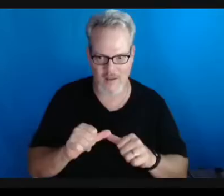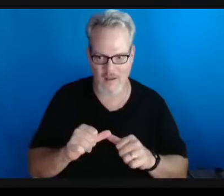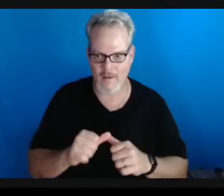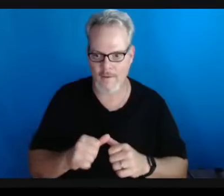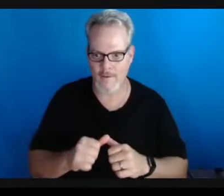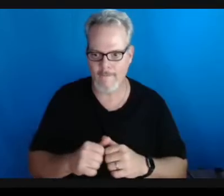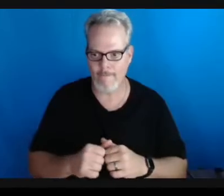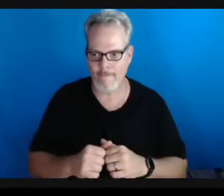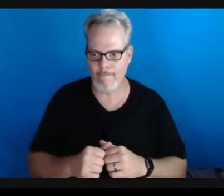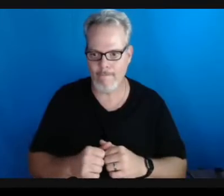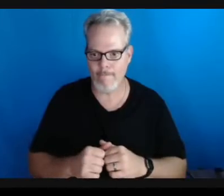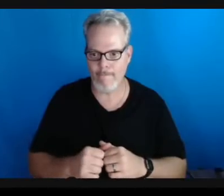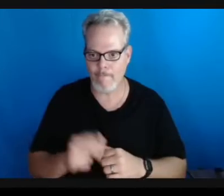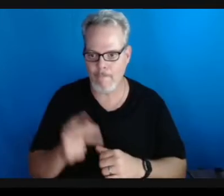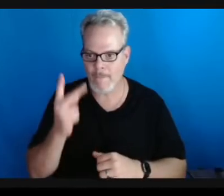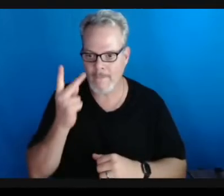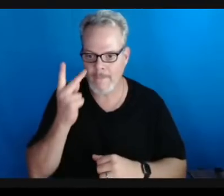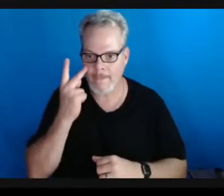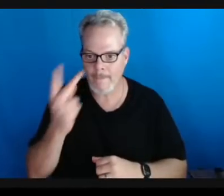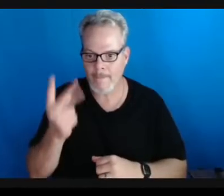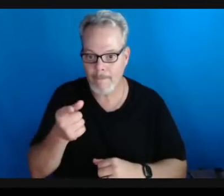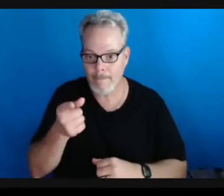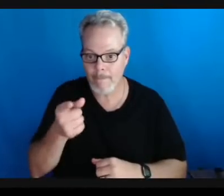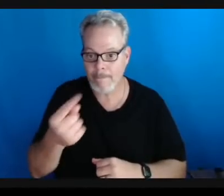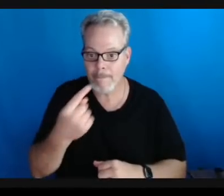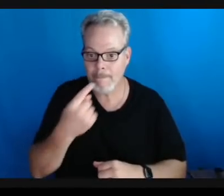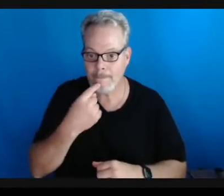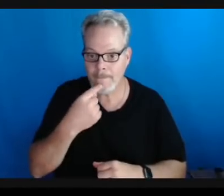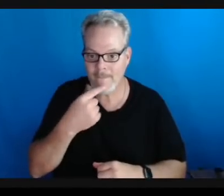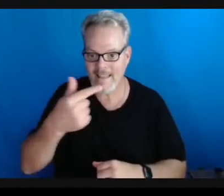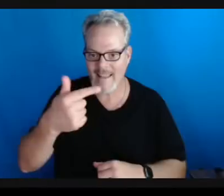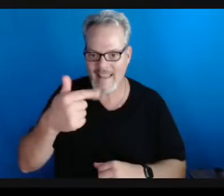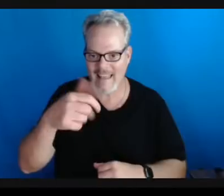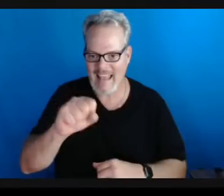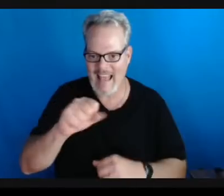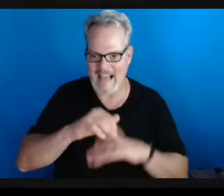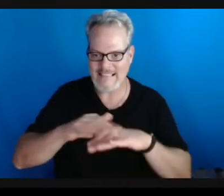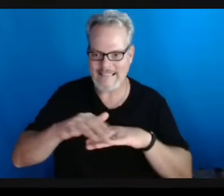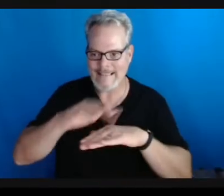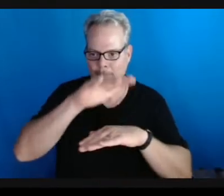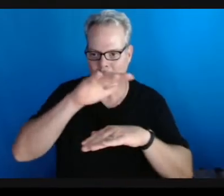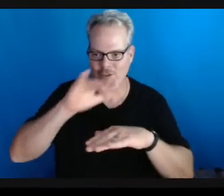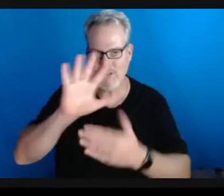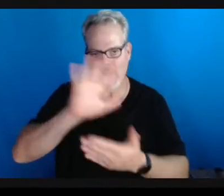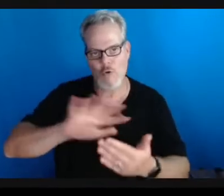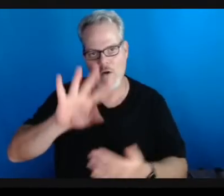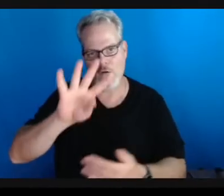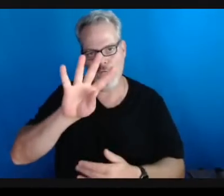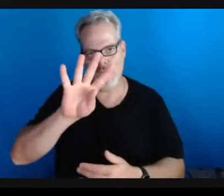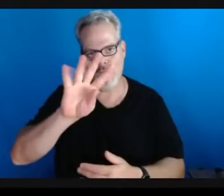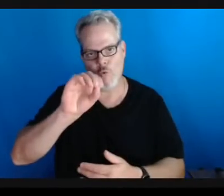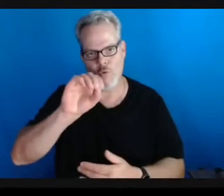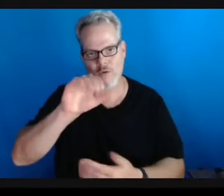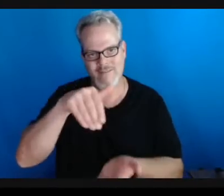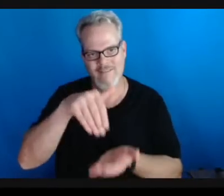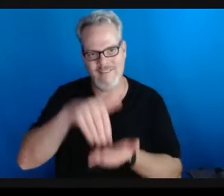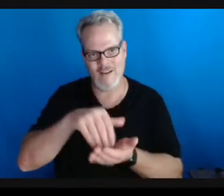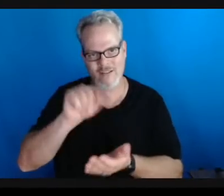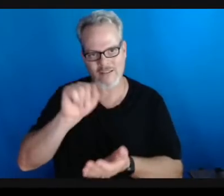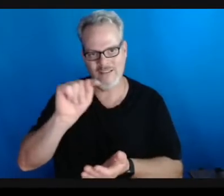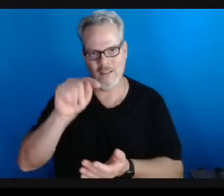They say here, gas emissions are elevated during these events at a range of 40,000 tons per day.